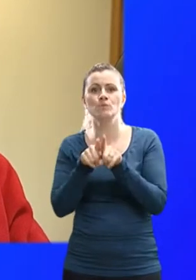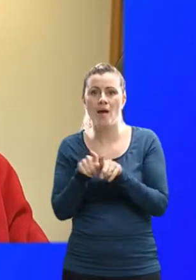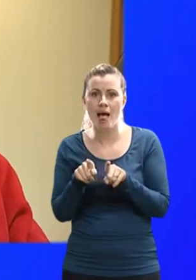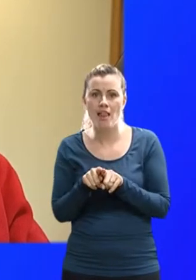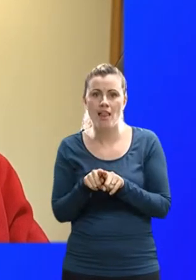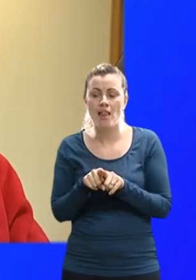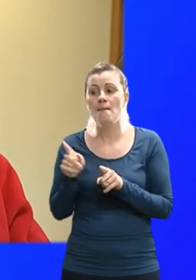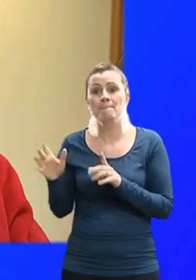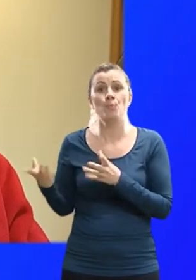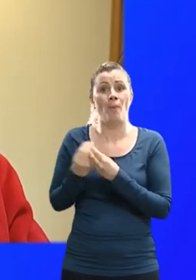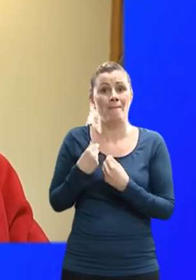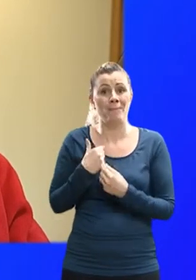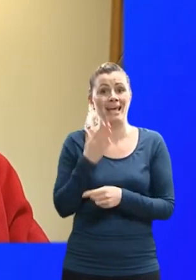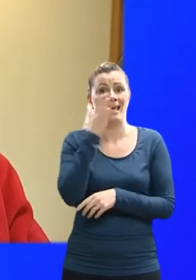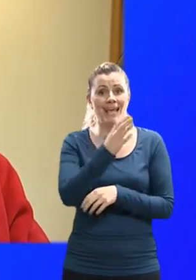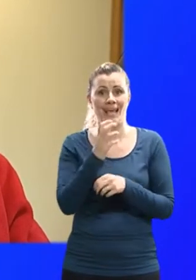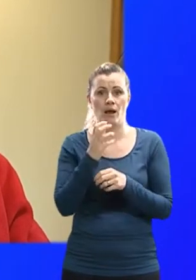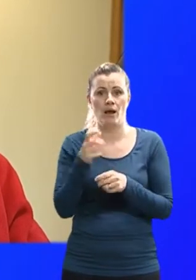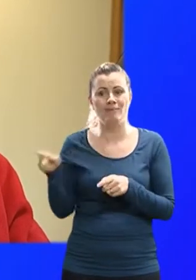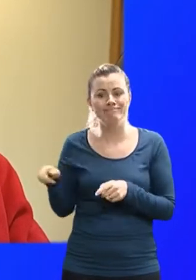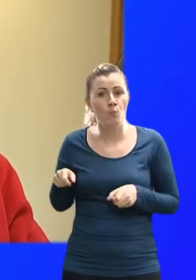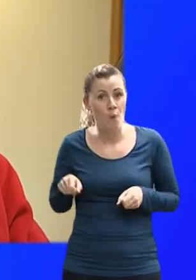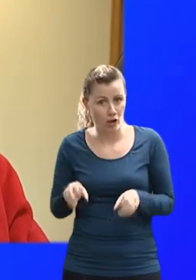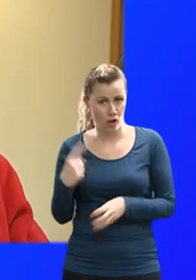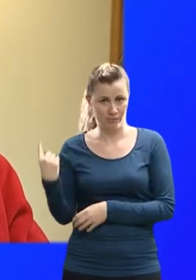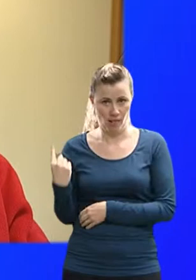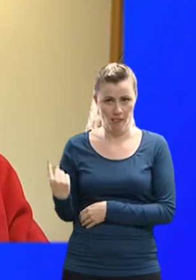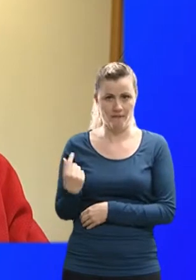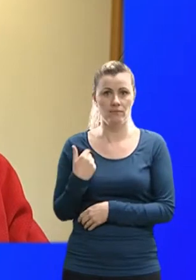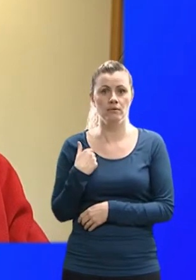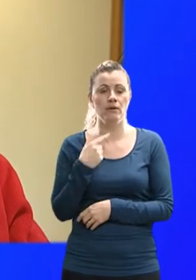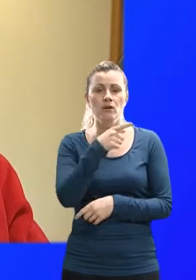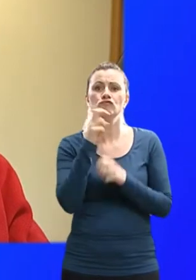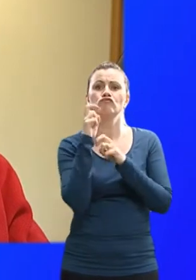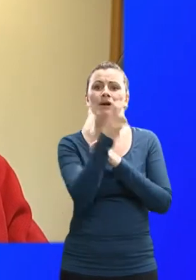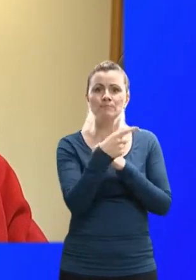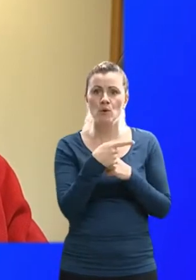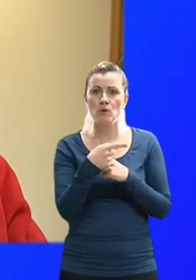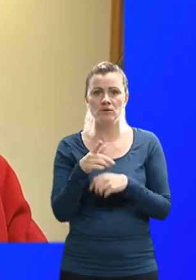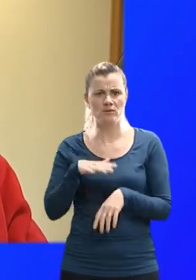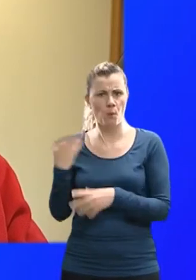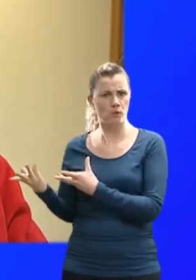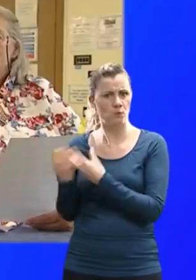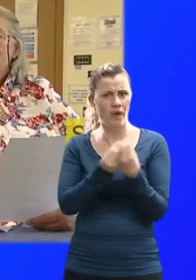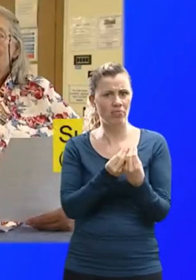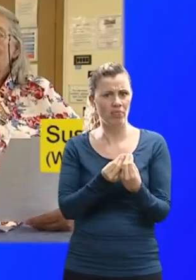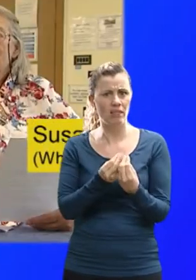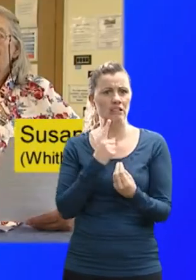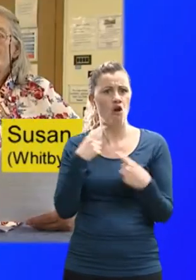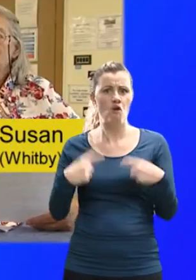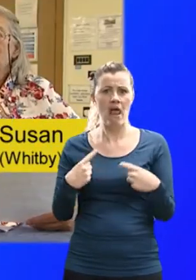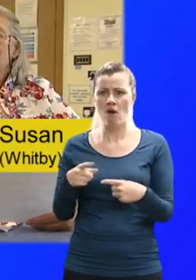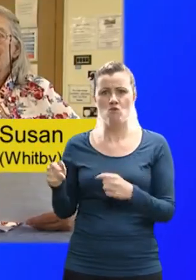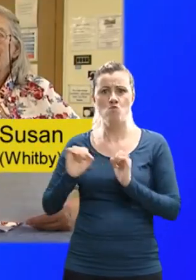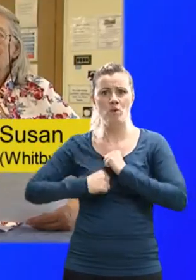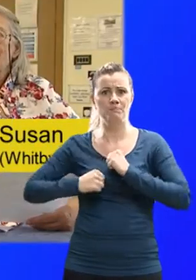with me in a wheelchair, and they didn't want to take it because they hadn't got space for a wheelchair. The idea